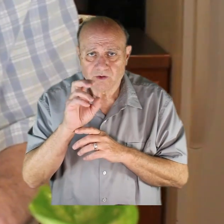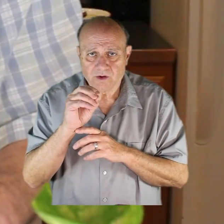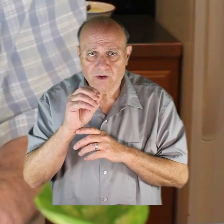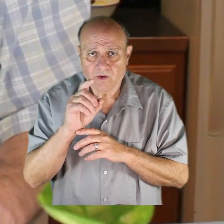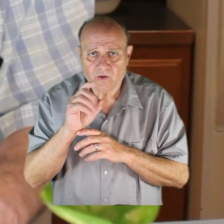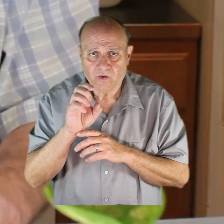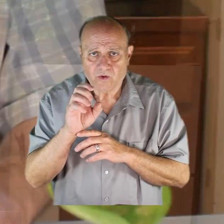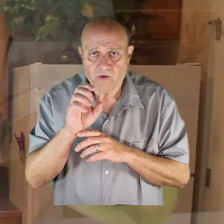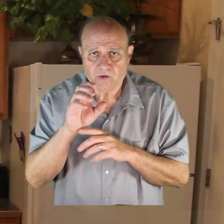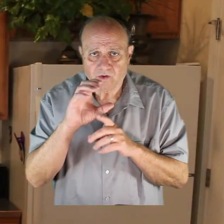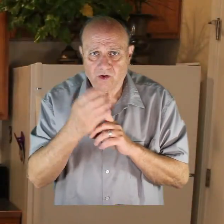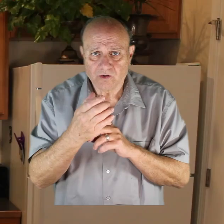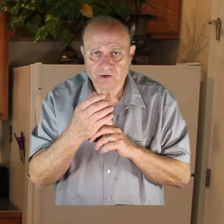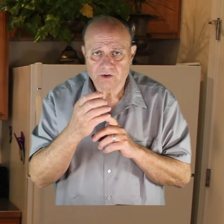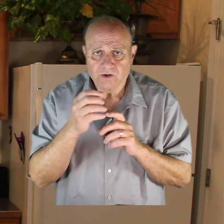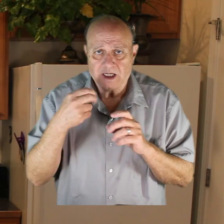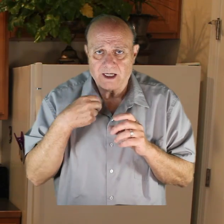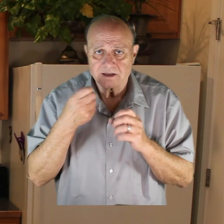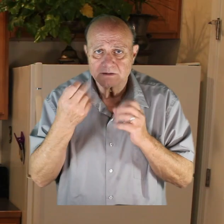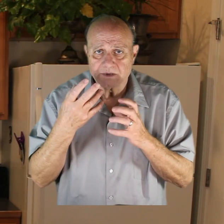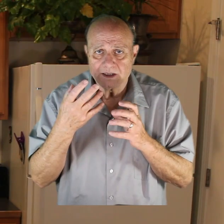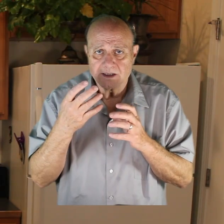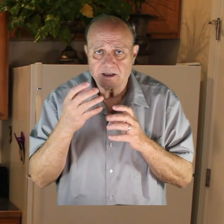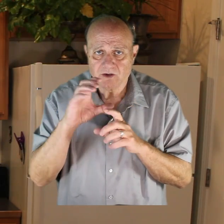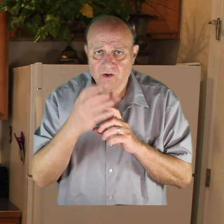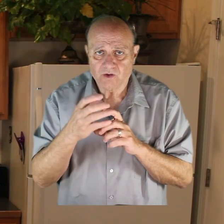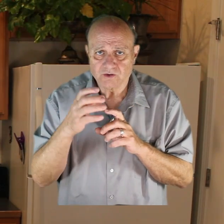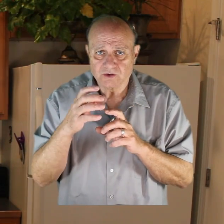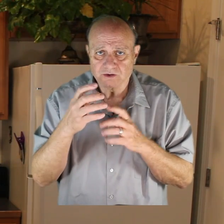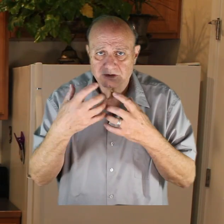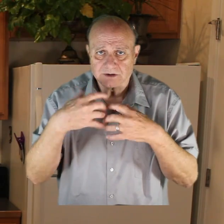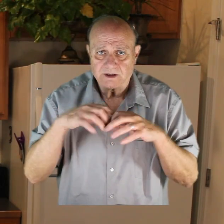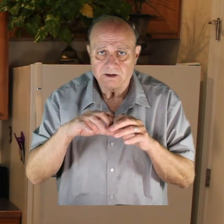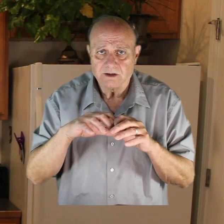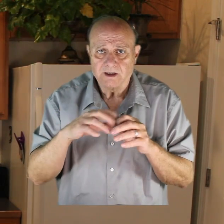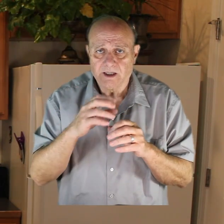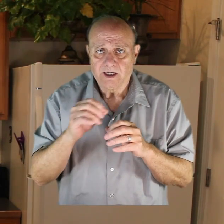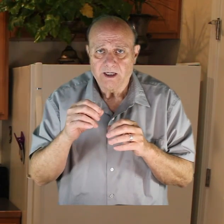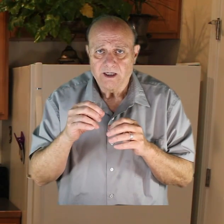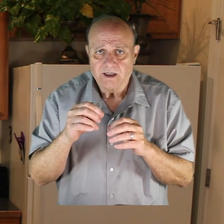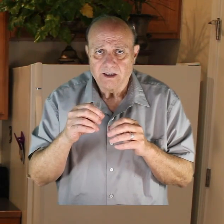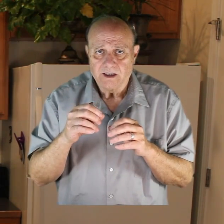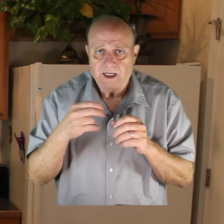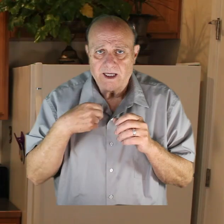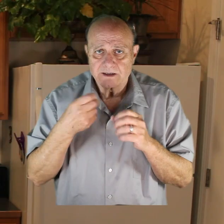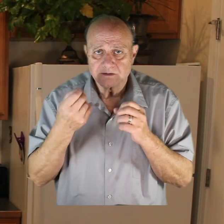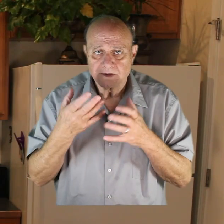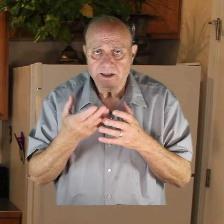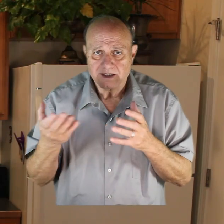of many cultures, one of which is the Native American. And the Native American makes many soups and